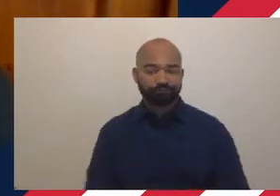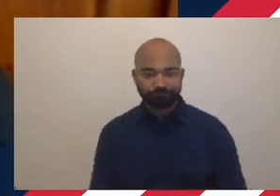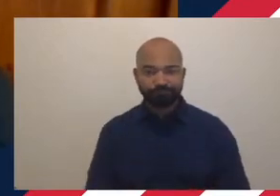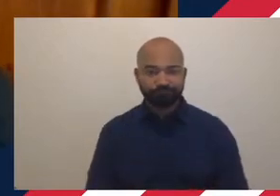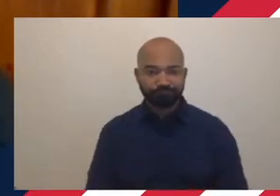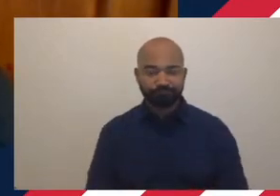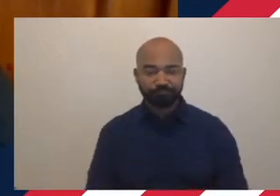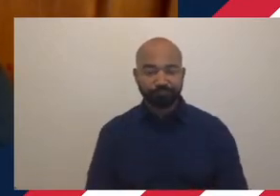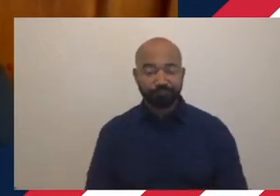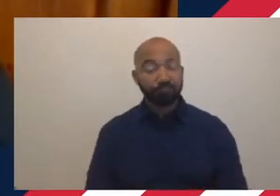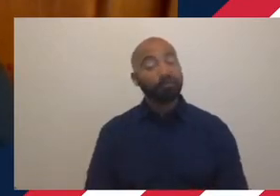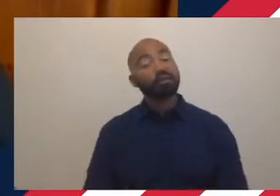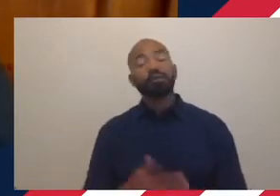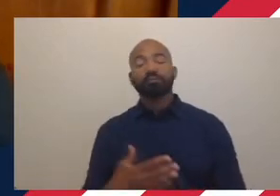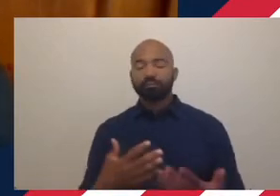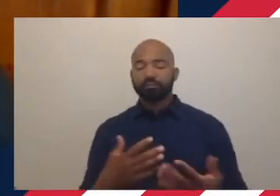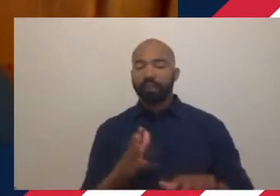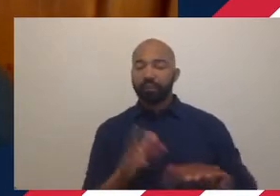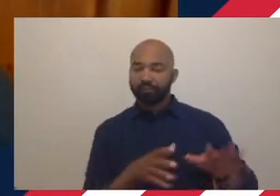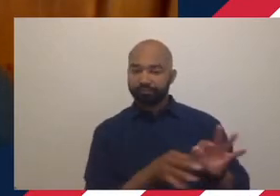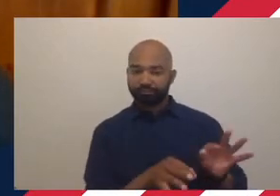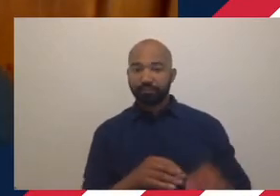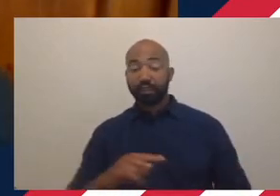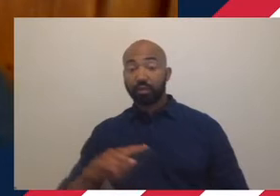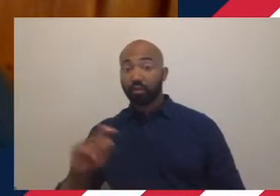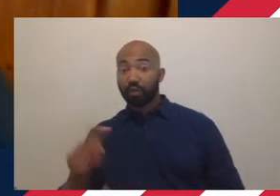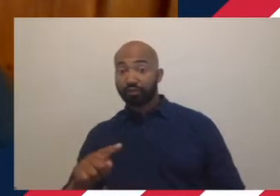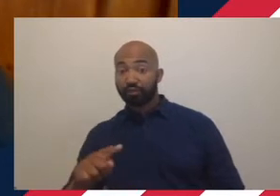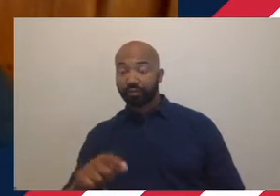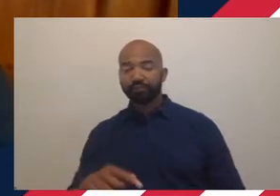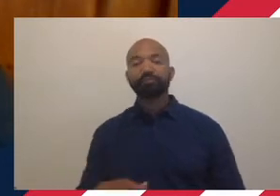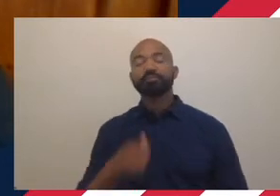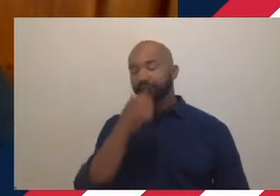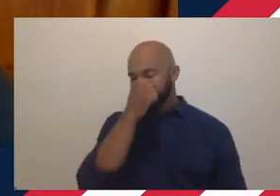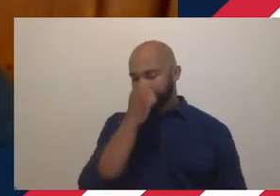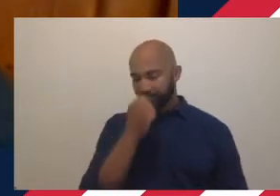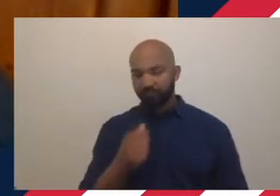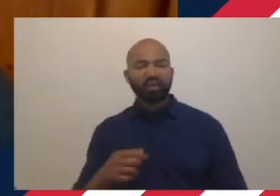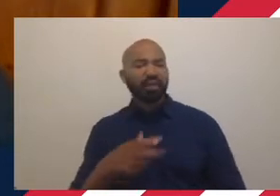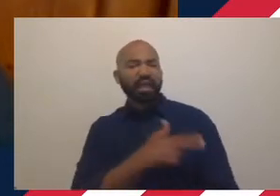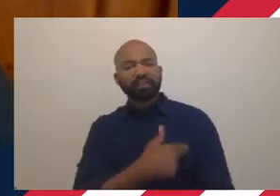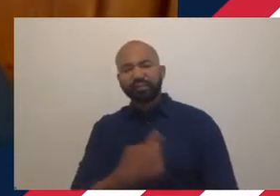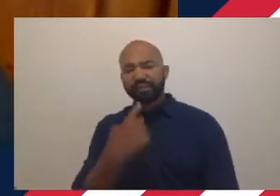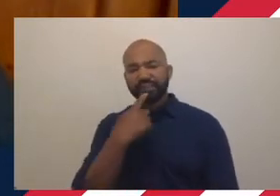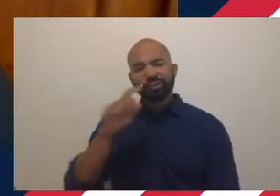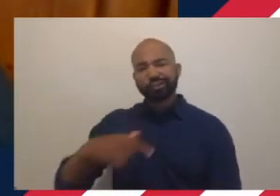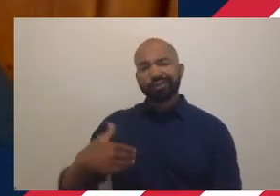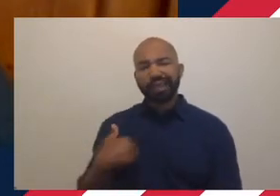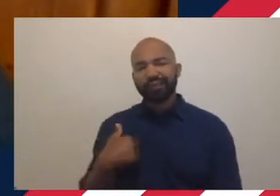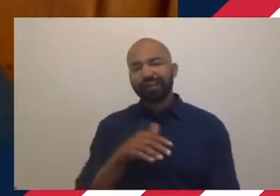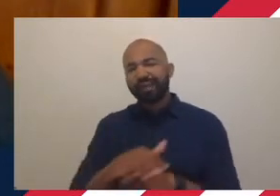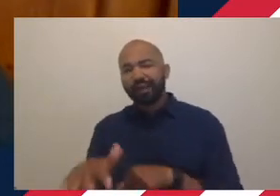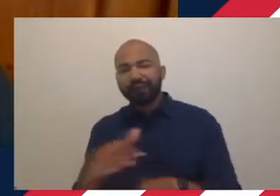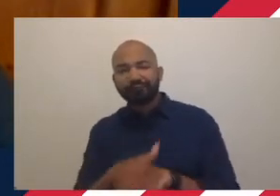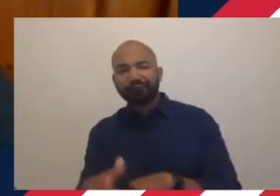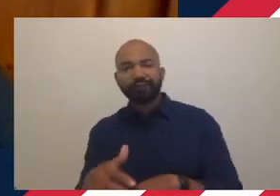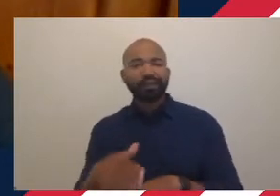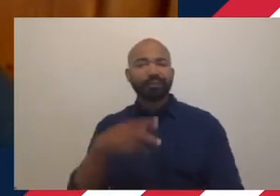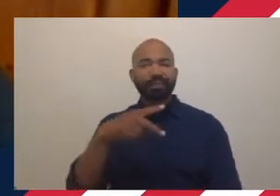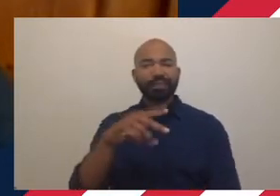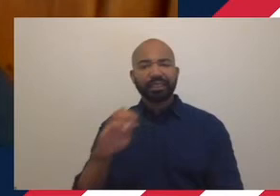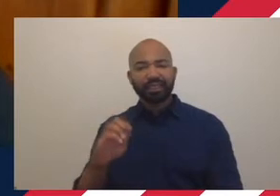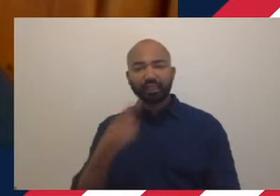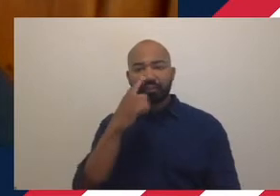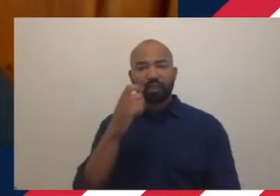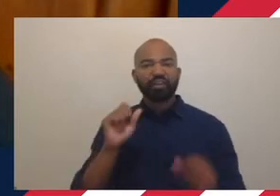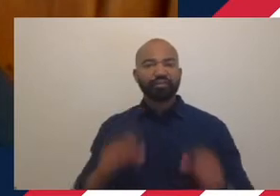hospitals saying that there should be enough PPE because you can just recycle used